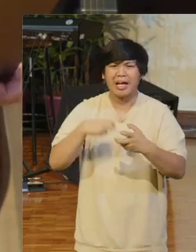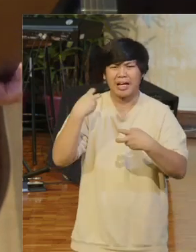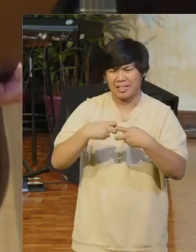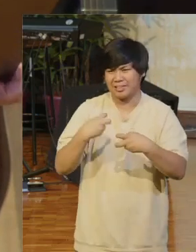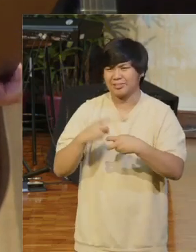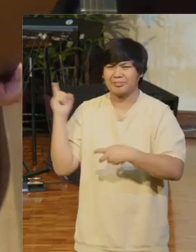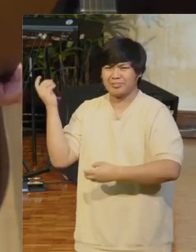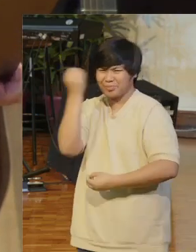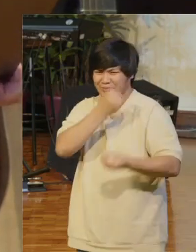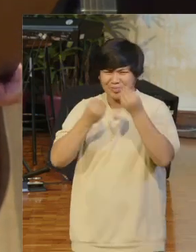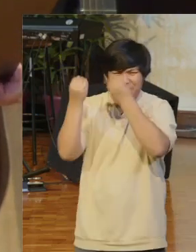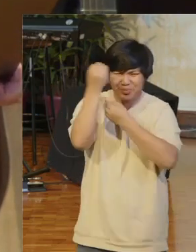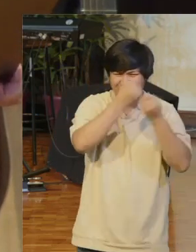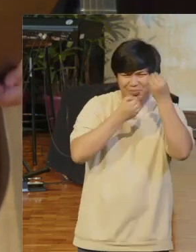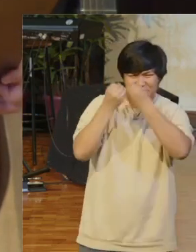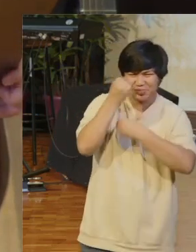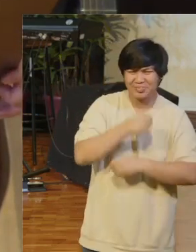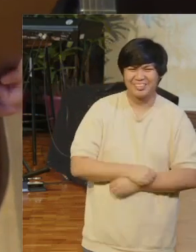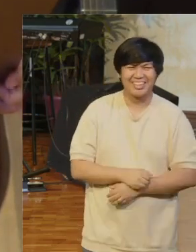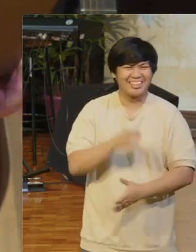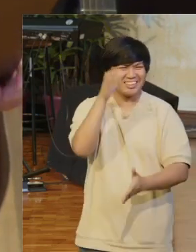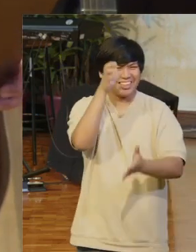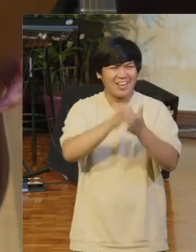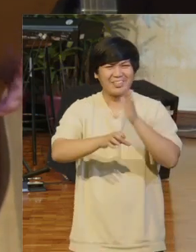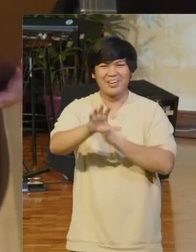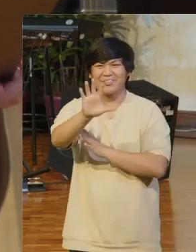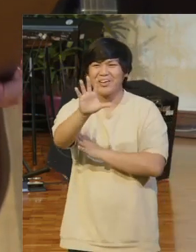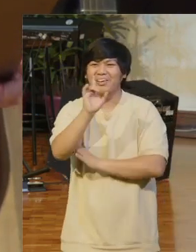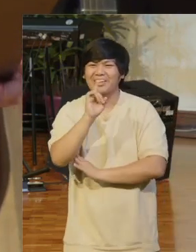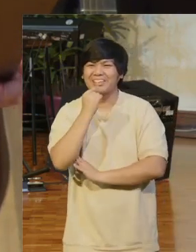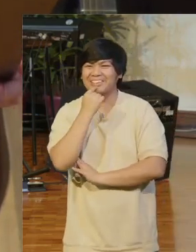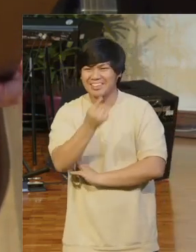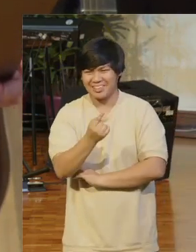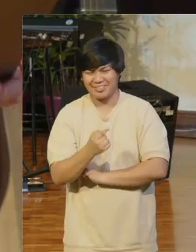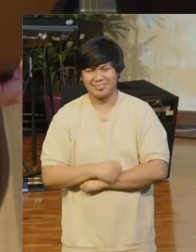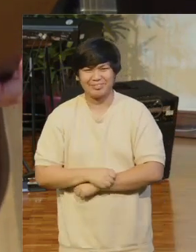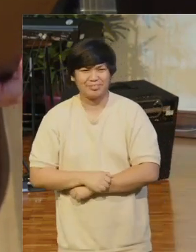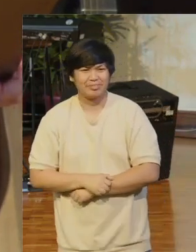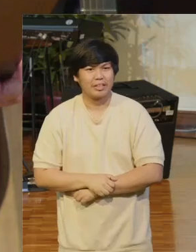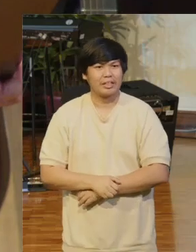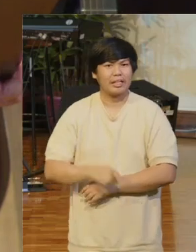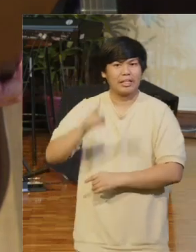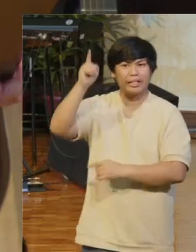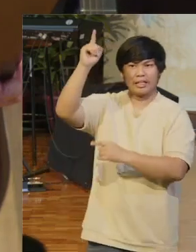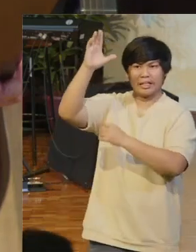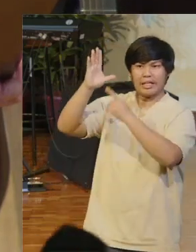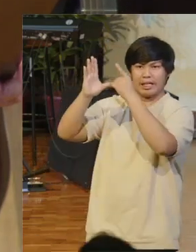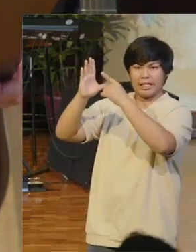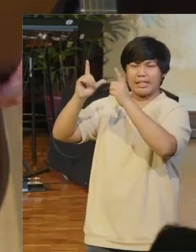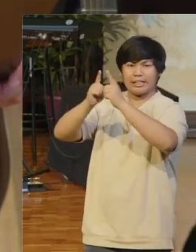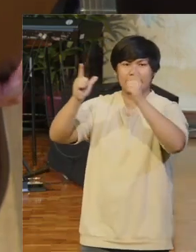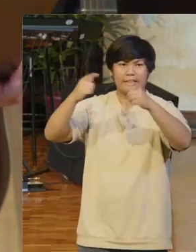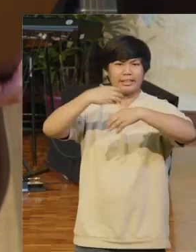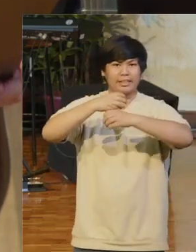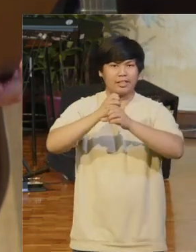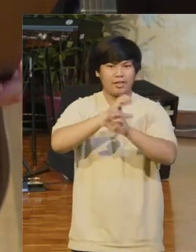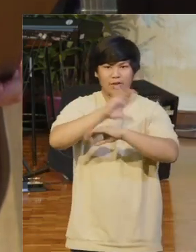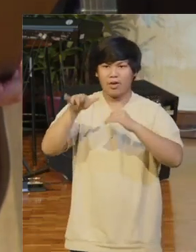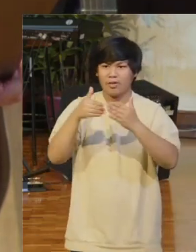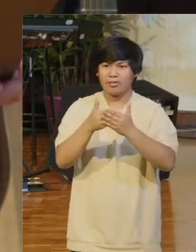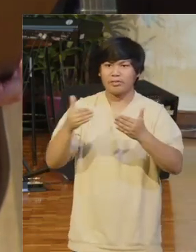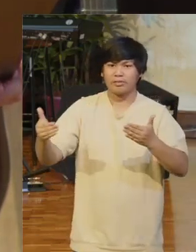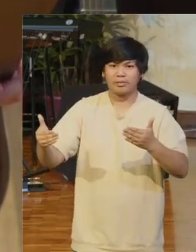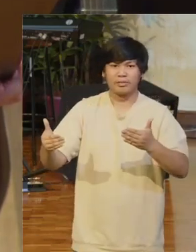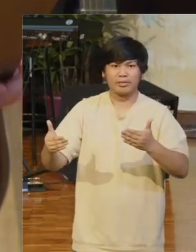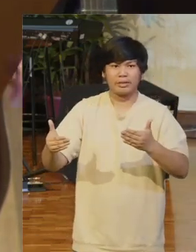nahilo ako doon. Chapter 5, ganito ang wika. God, the great creator of all things,